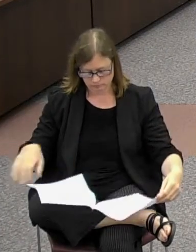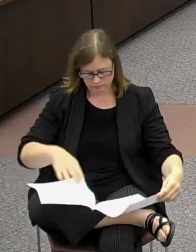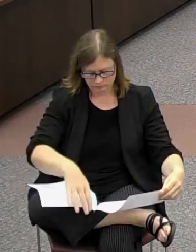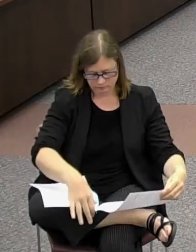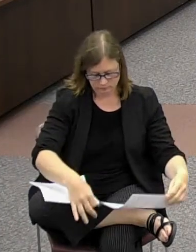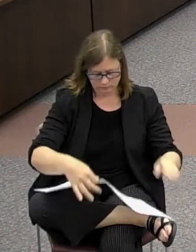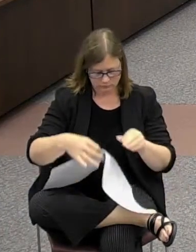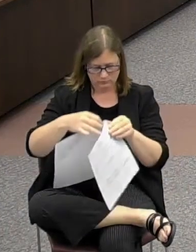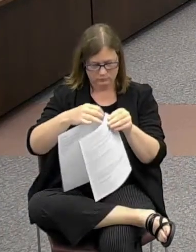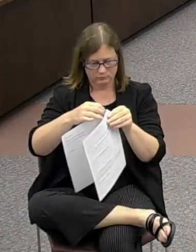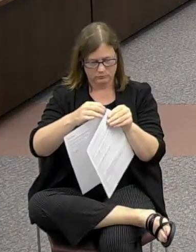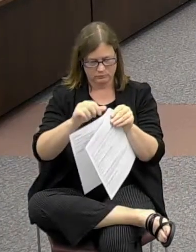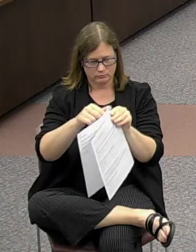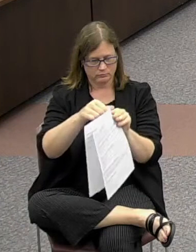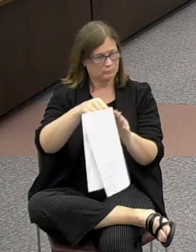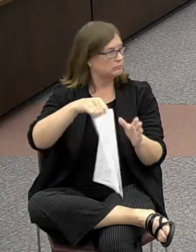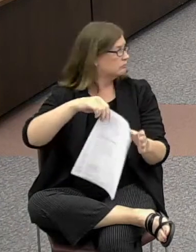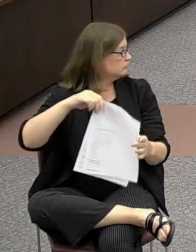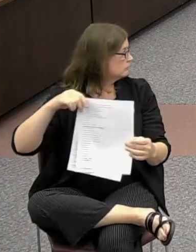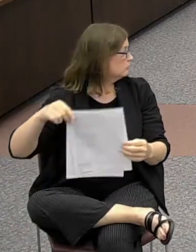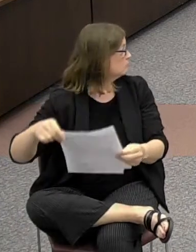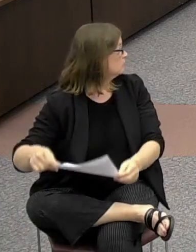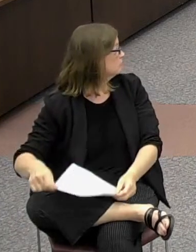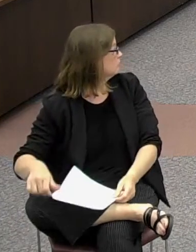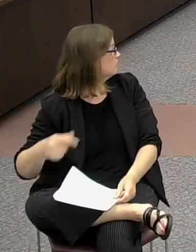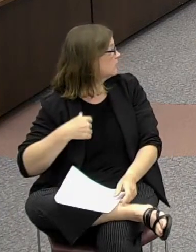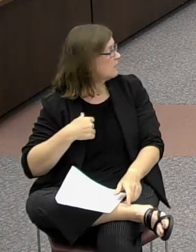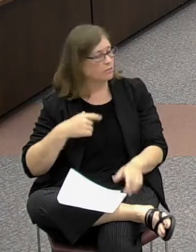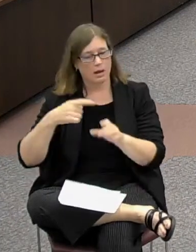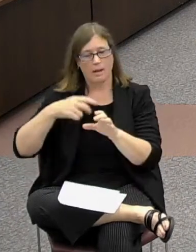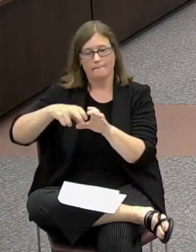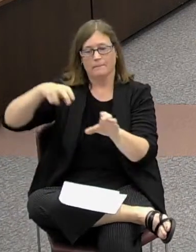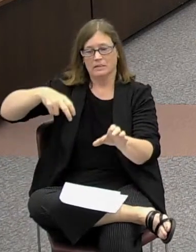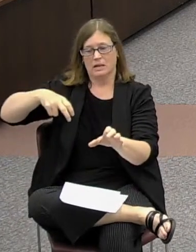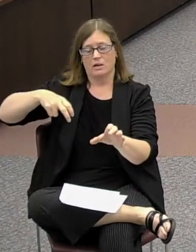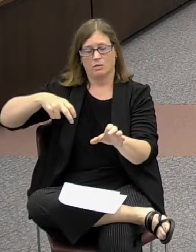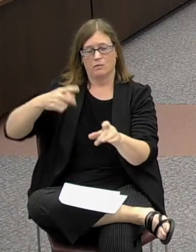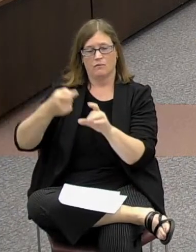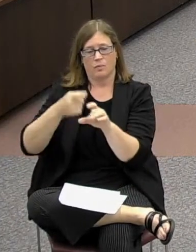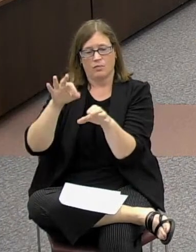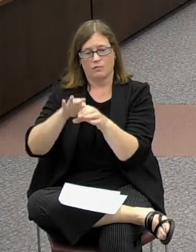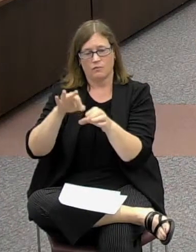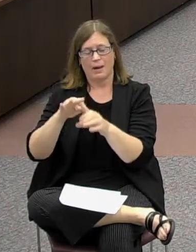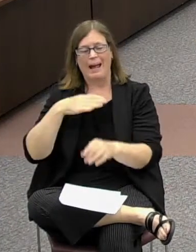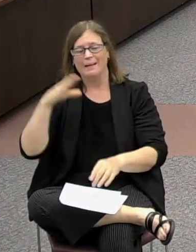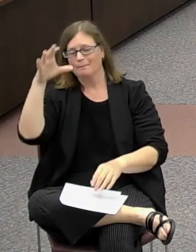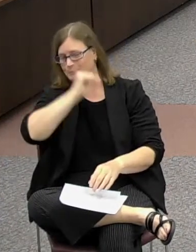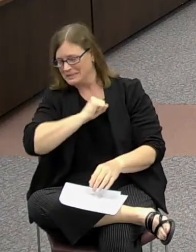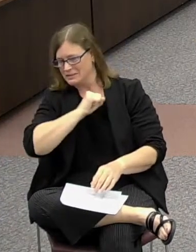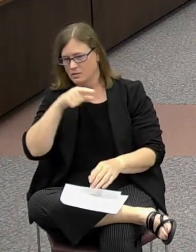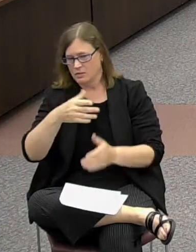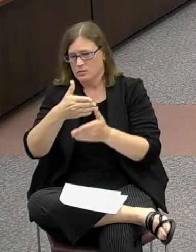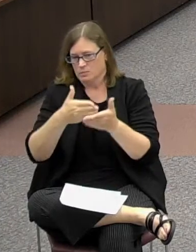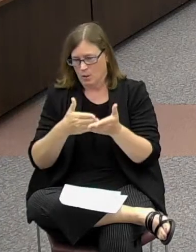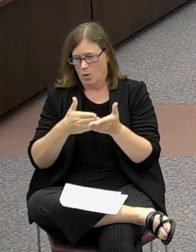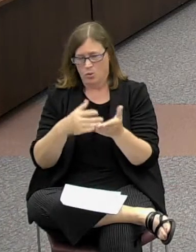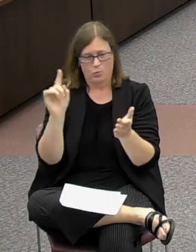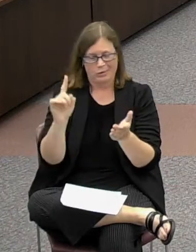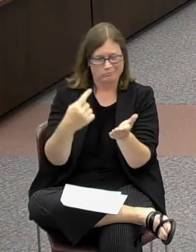to publicly say I'm going to abstain for this vote as I missed part of the closed session where the personnel reports were being gone